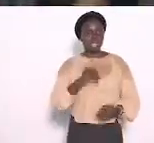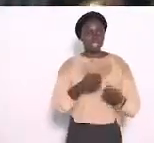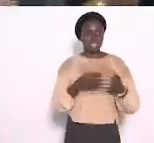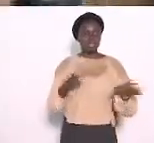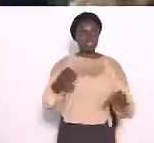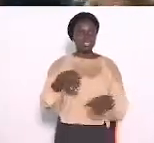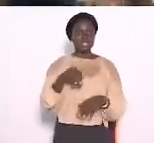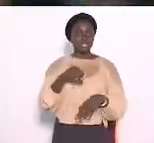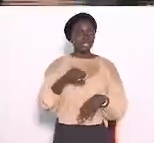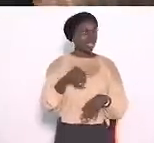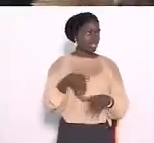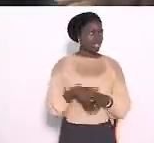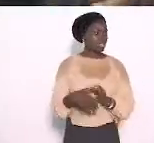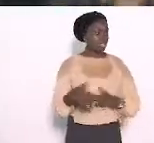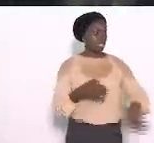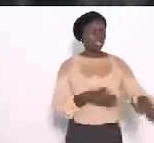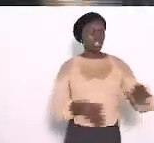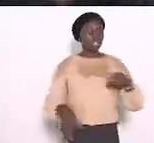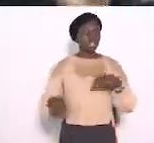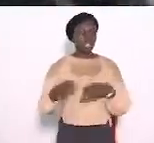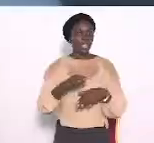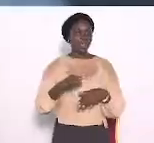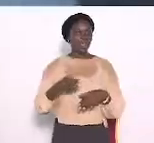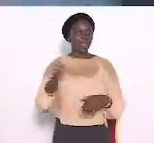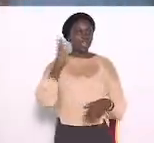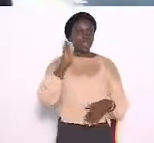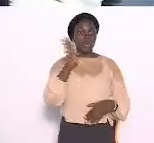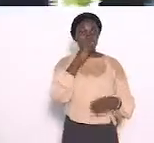name I stand on your